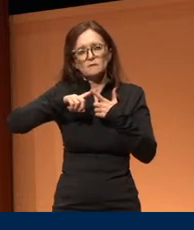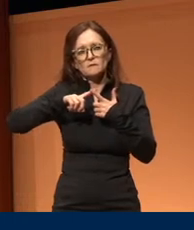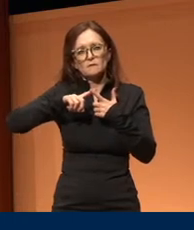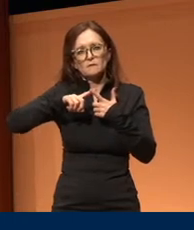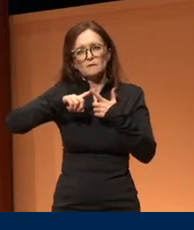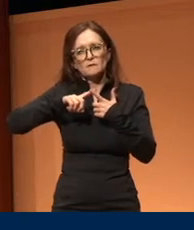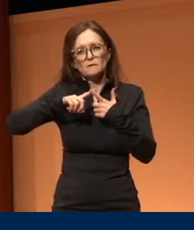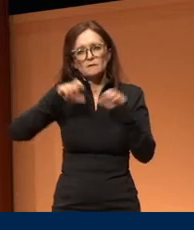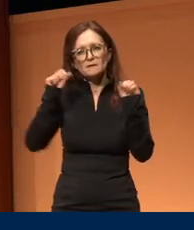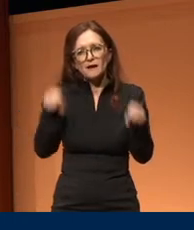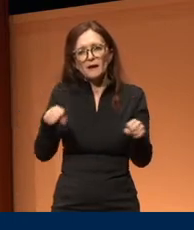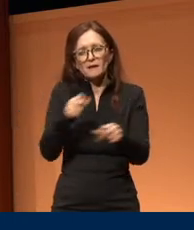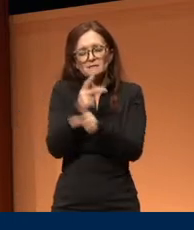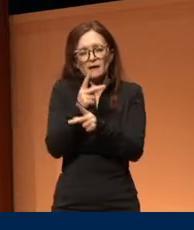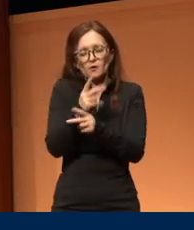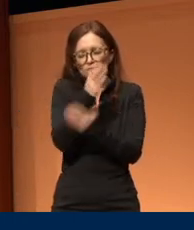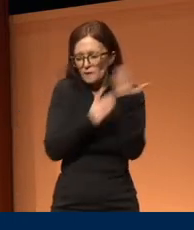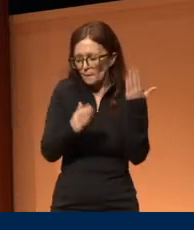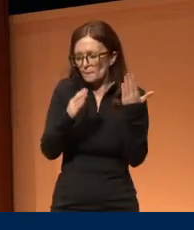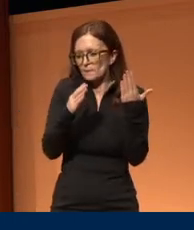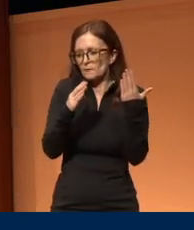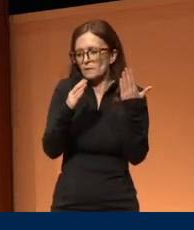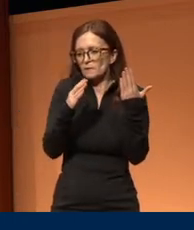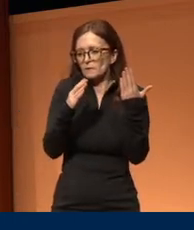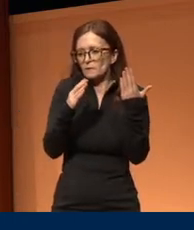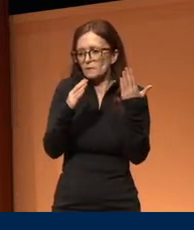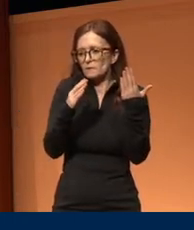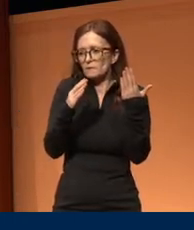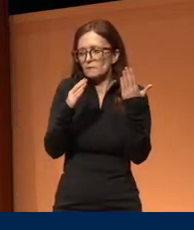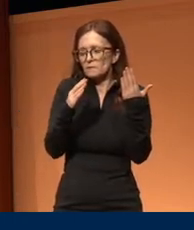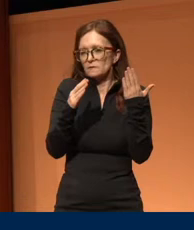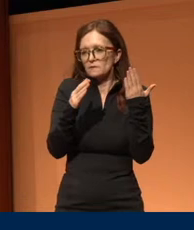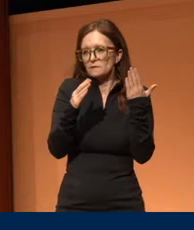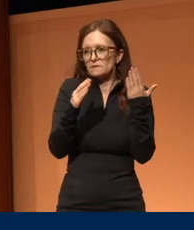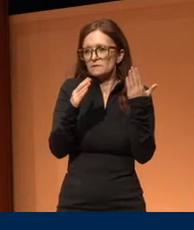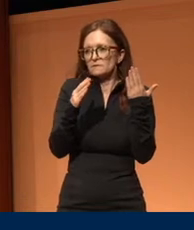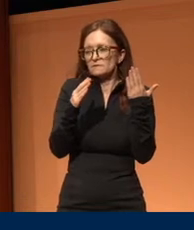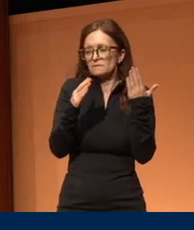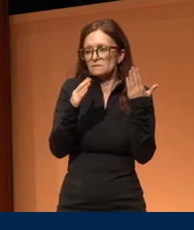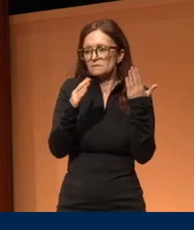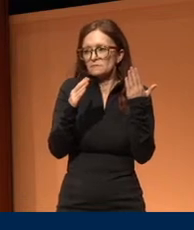that can take care of some exuberant forms of,